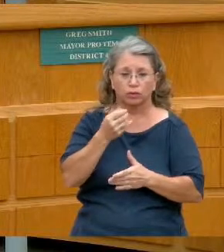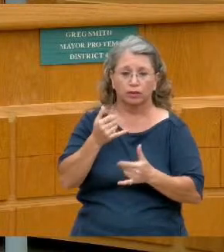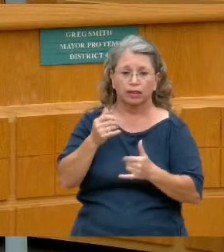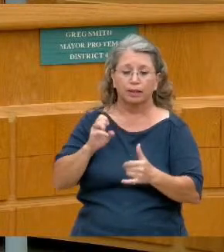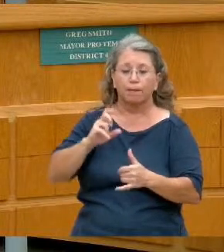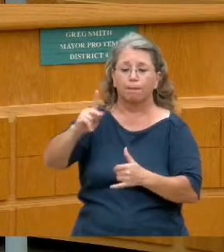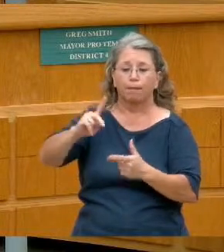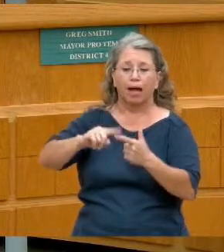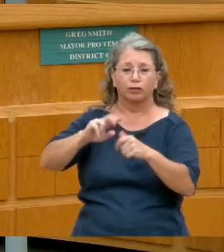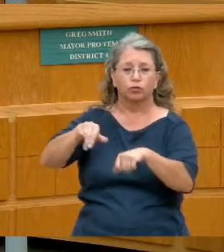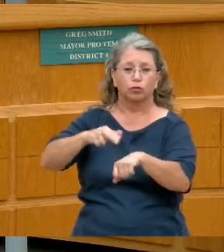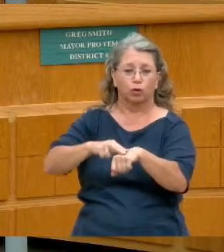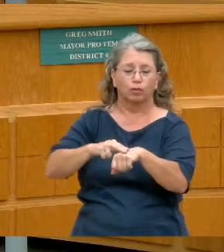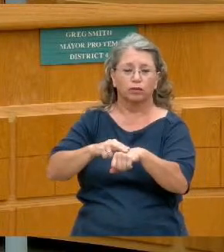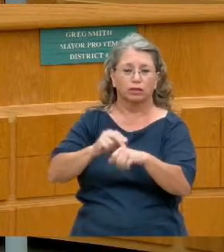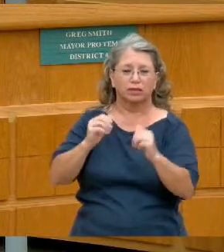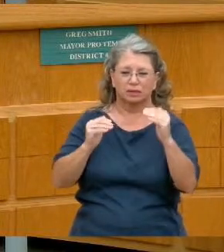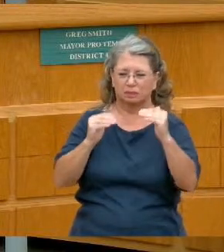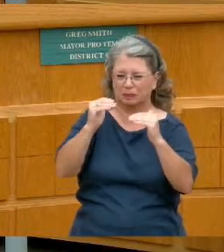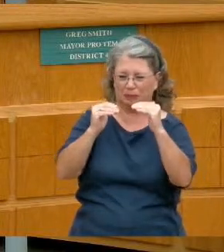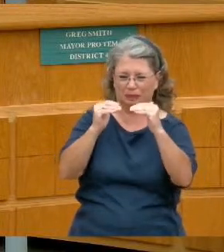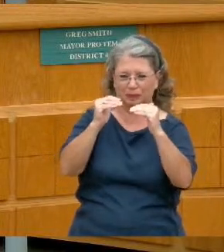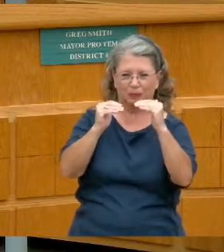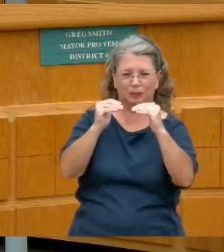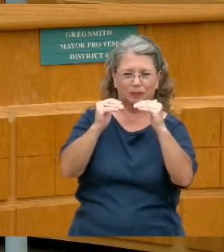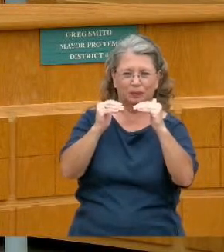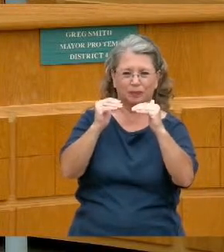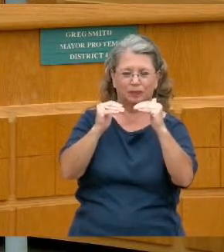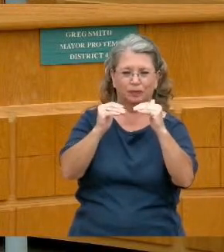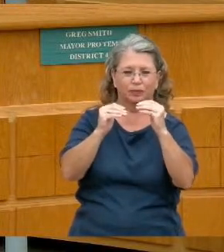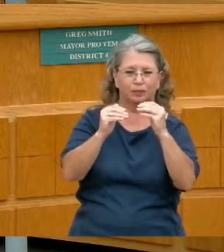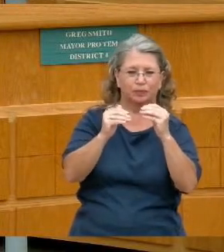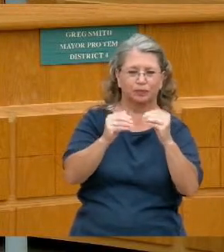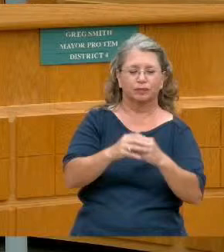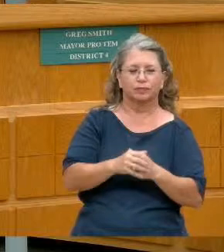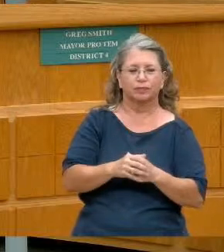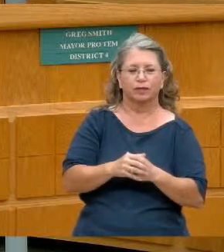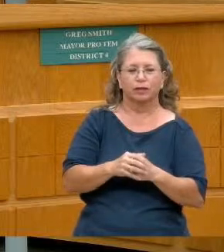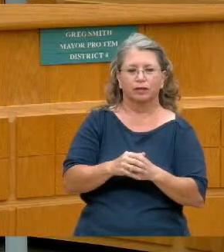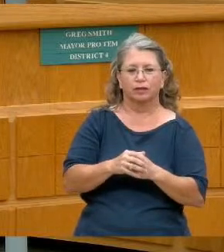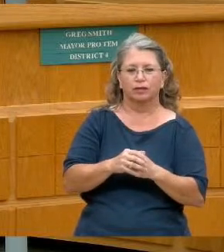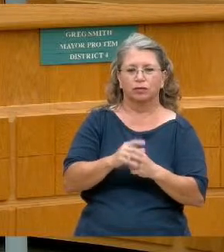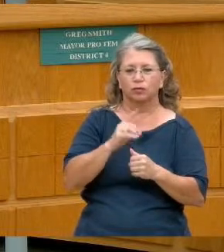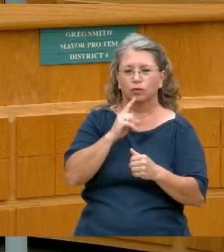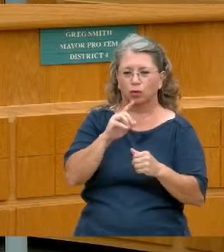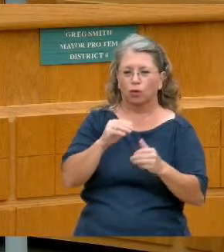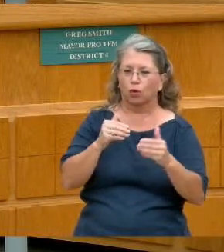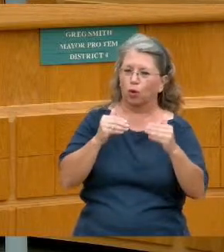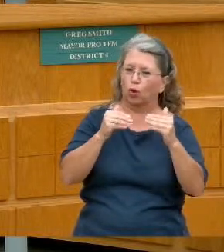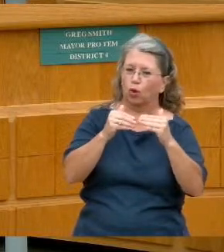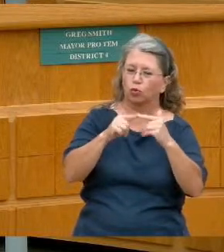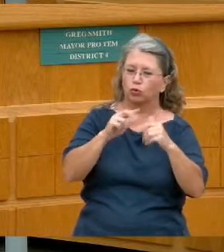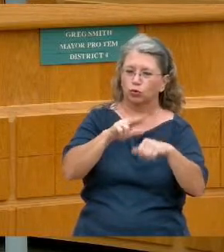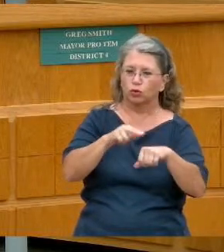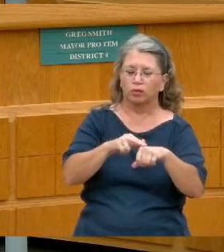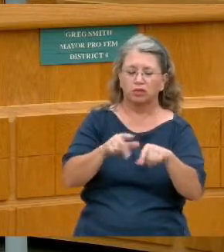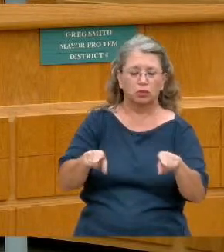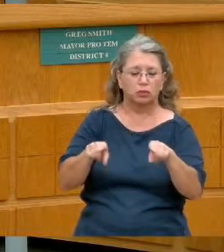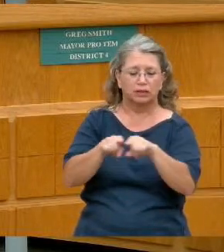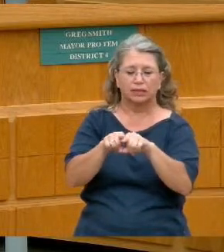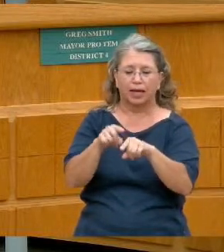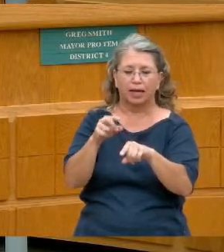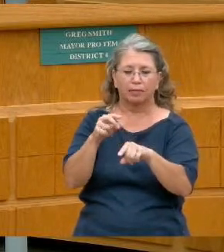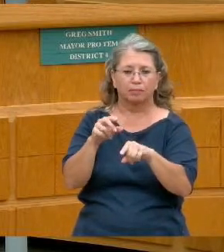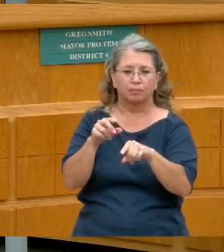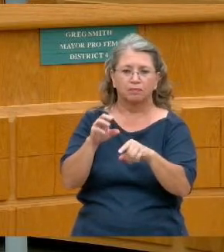normal. They're really close to each other. You could say that they're about the same level right now, but they're really close to normal. So the same amount of restaurant activity, foot